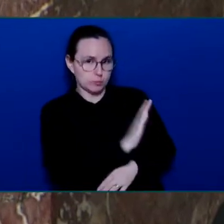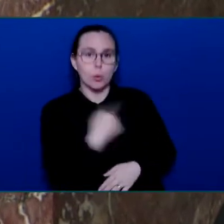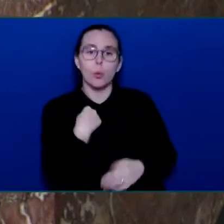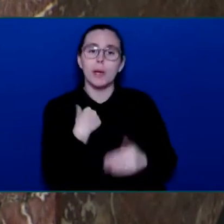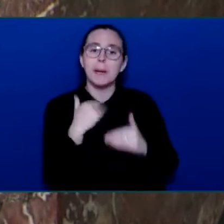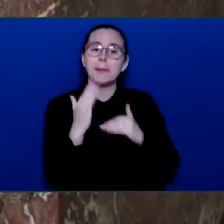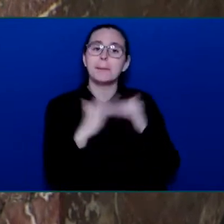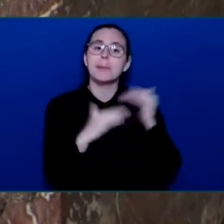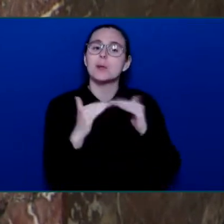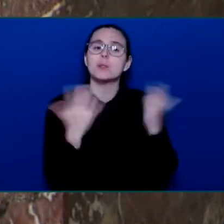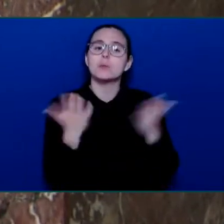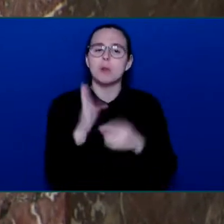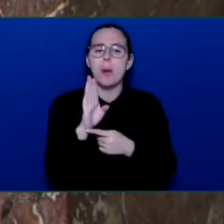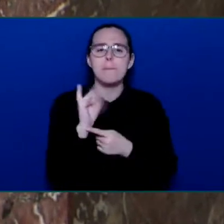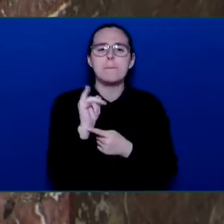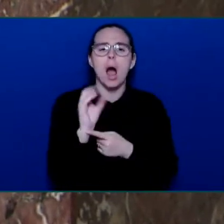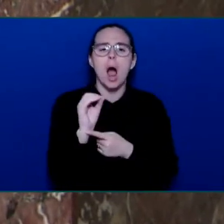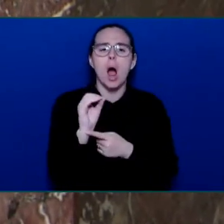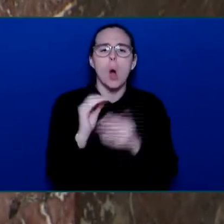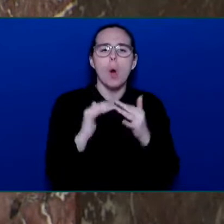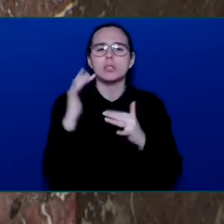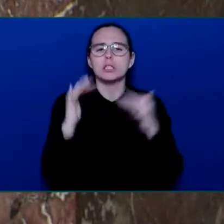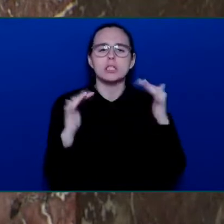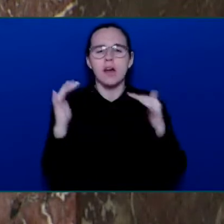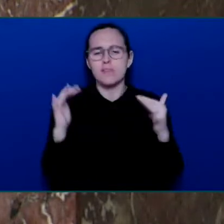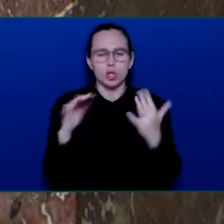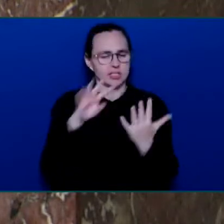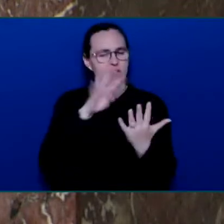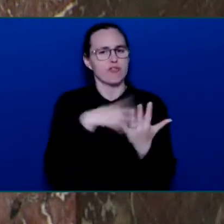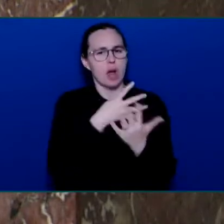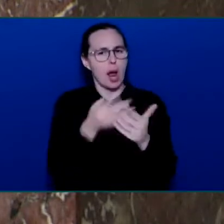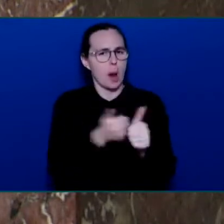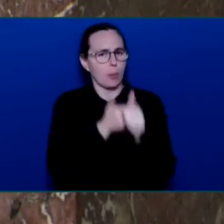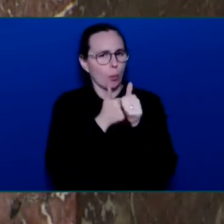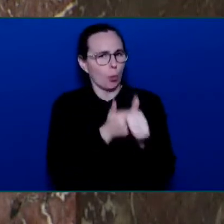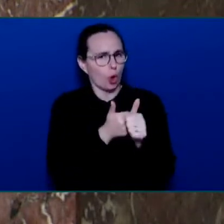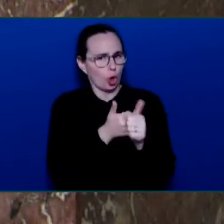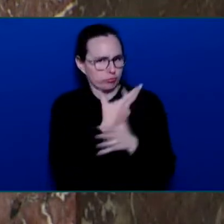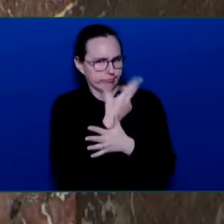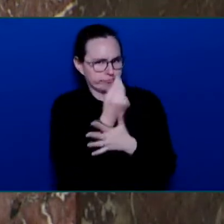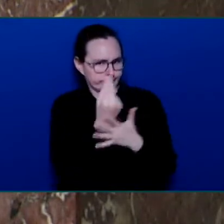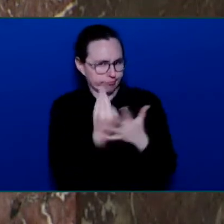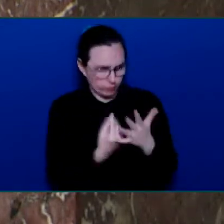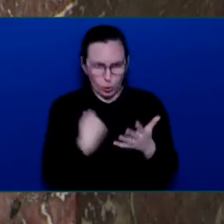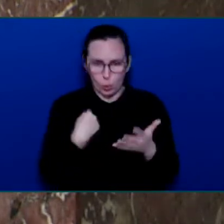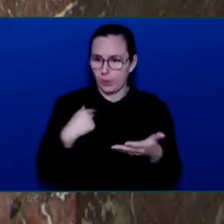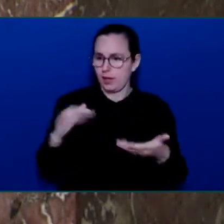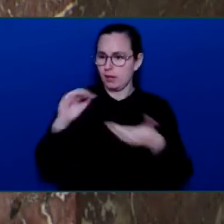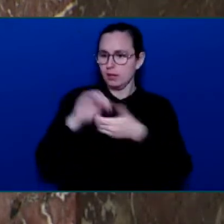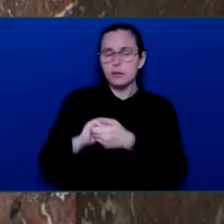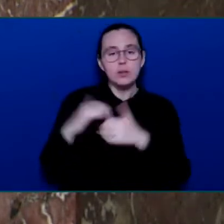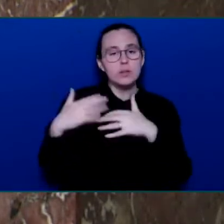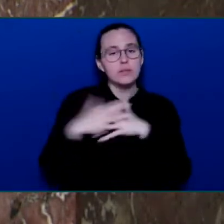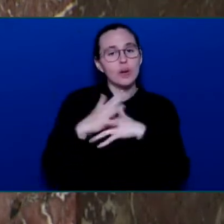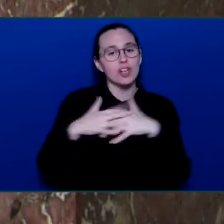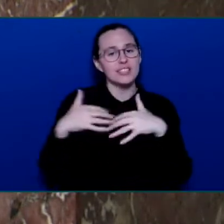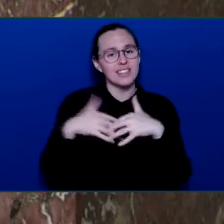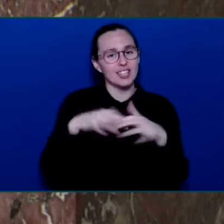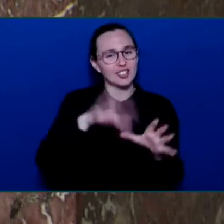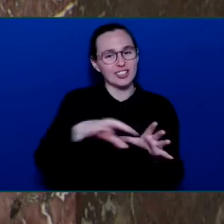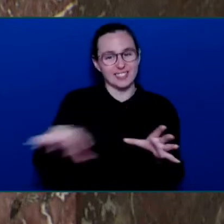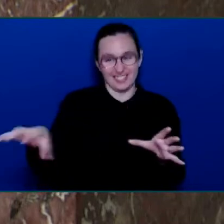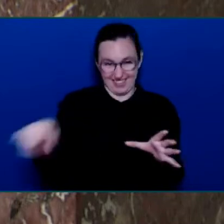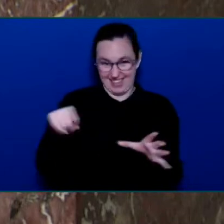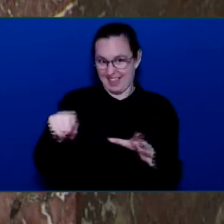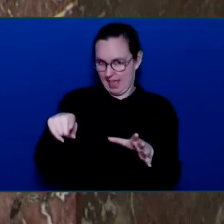Nations partners, who have been working with us every step of the way to introduce a framework as the first phase. And we expect that quite soon. And this will